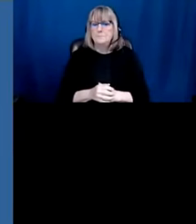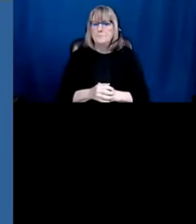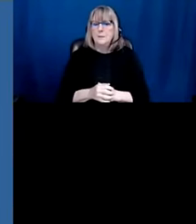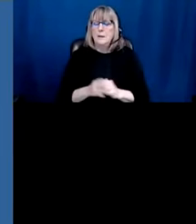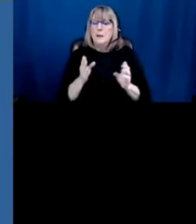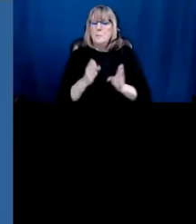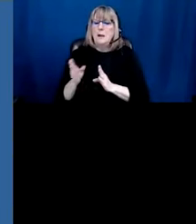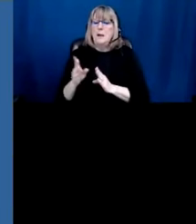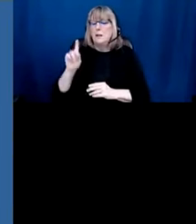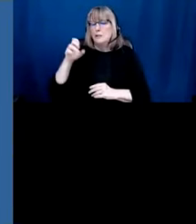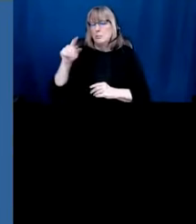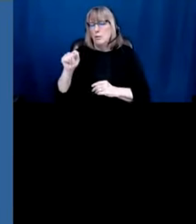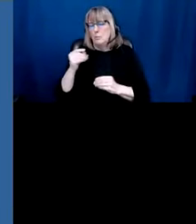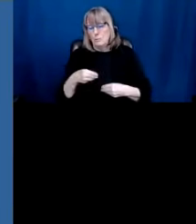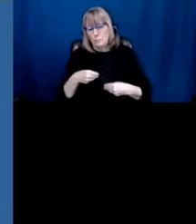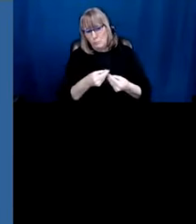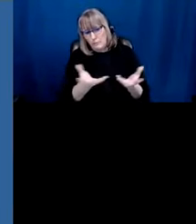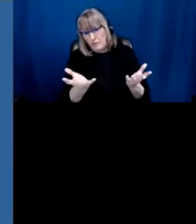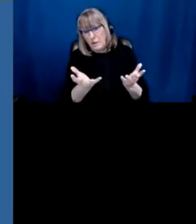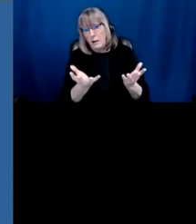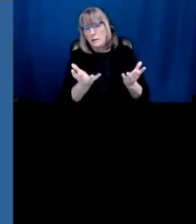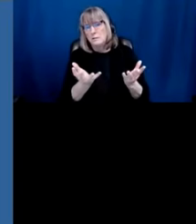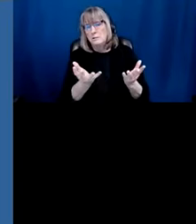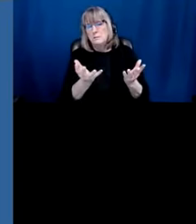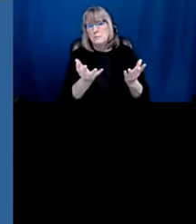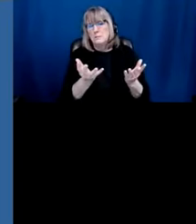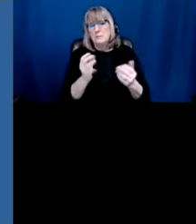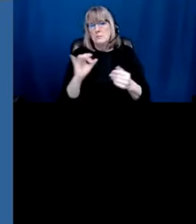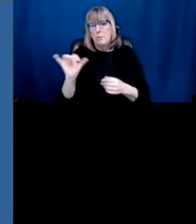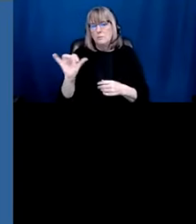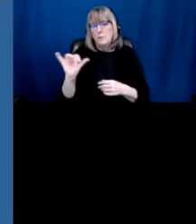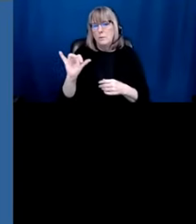also provides, the planning department does provide,